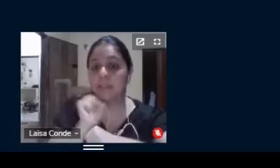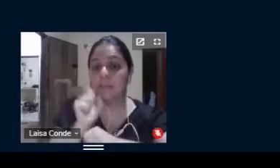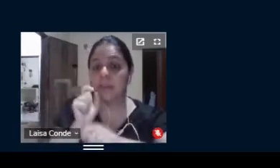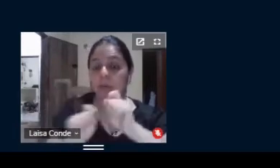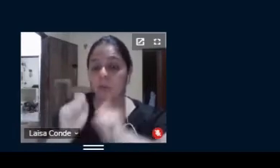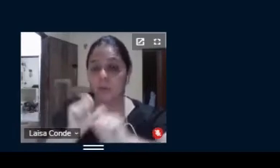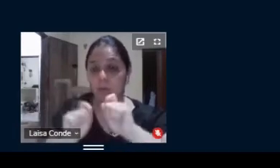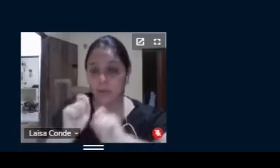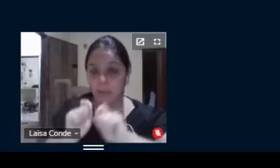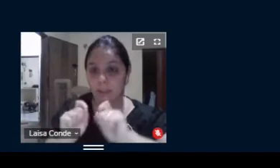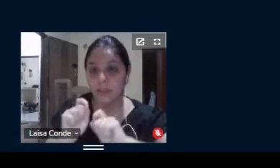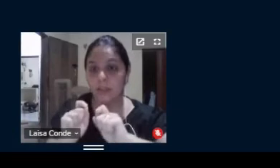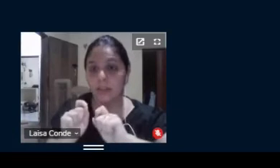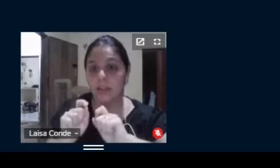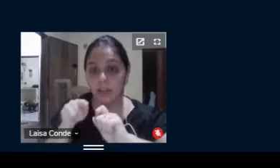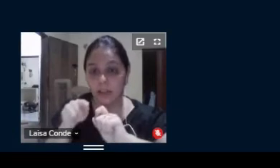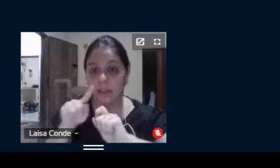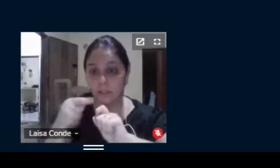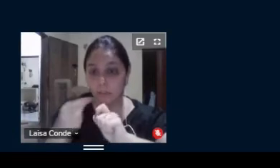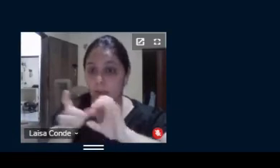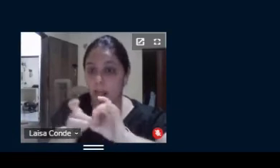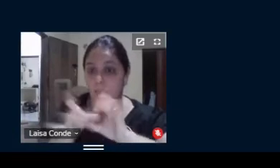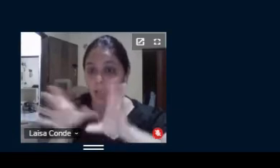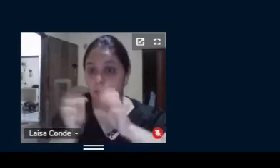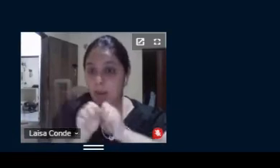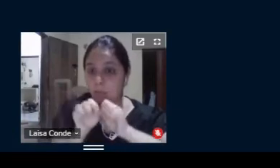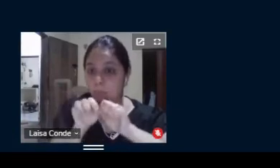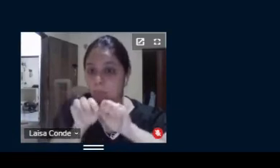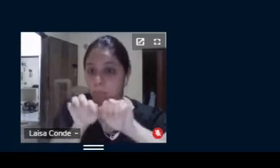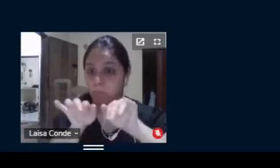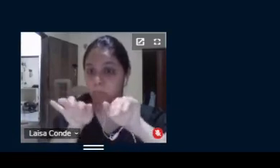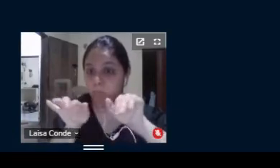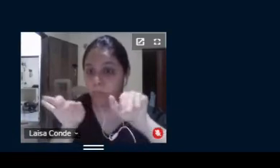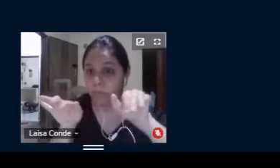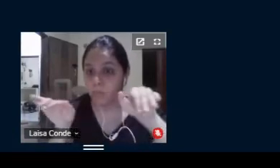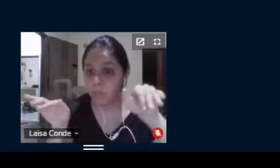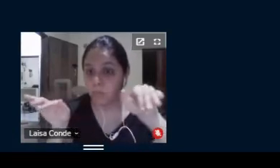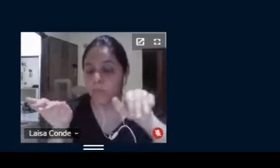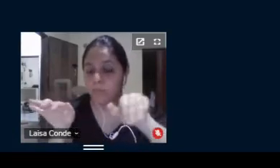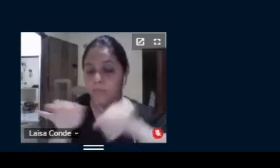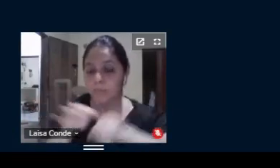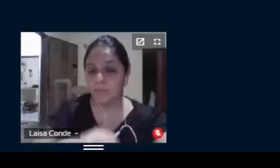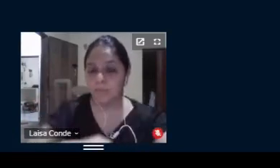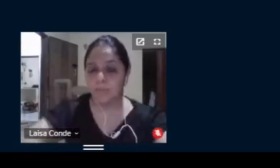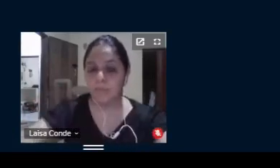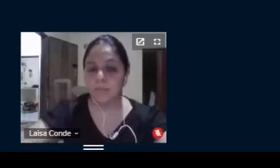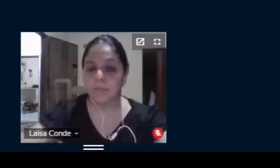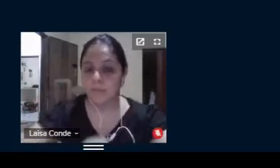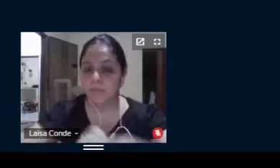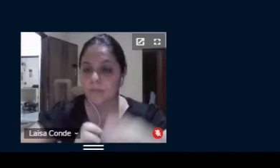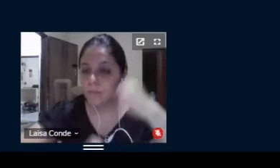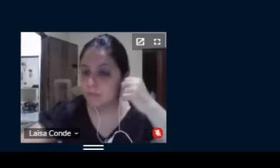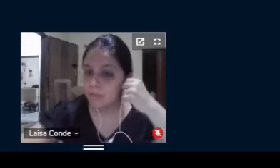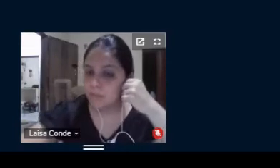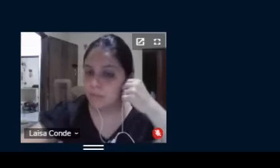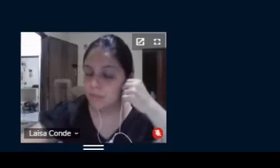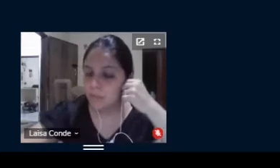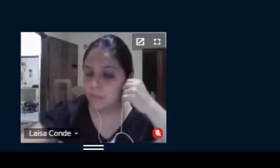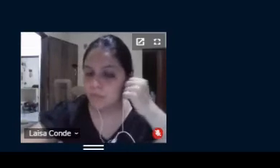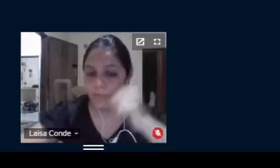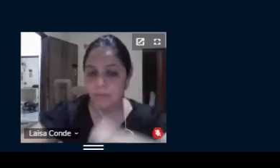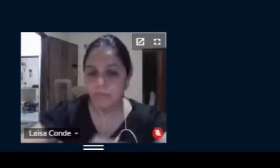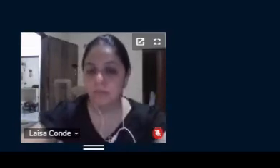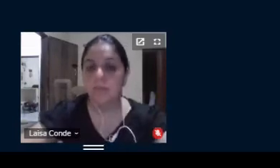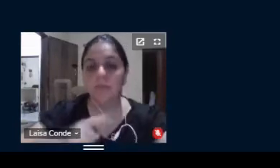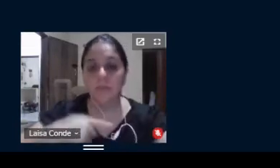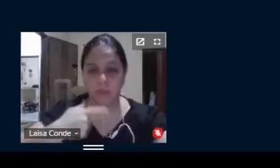draws penetrant from the crack out onto the surface. The location of the crack is indicated clearly on the surface. And